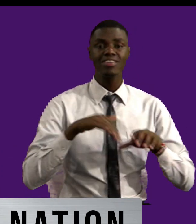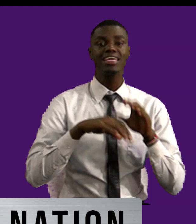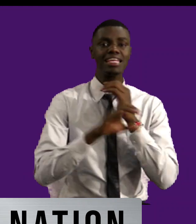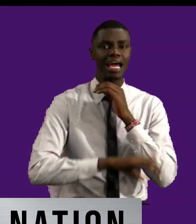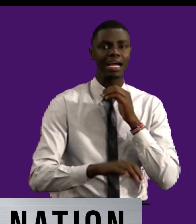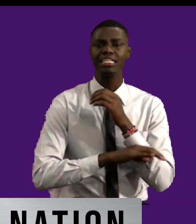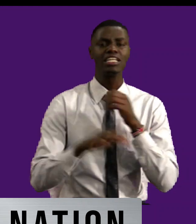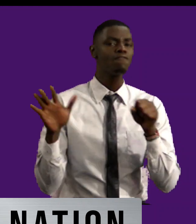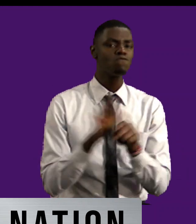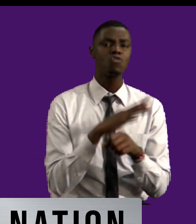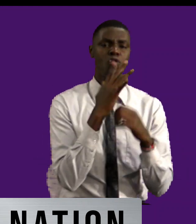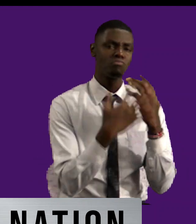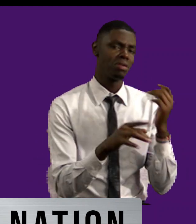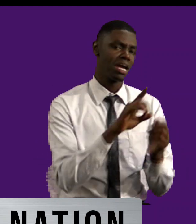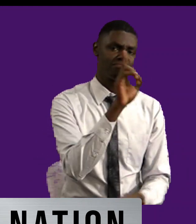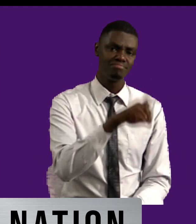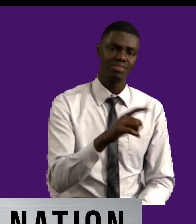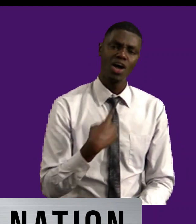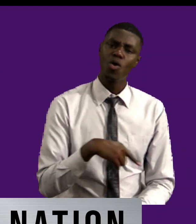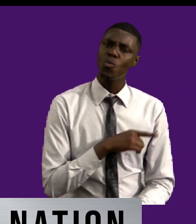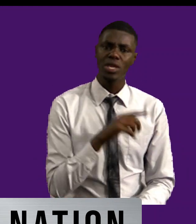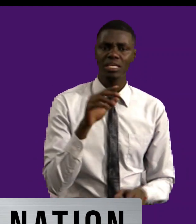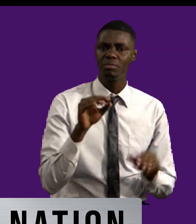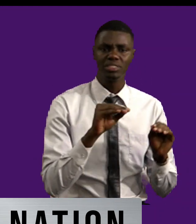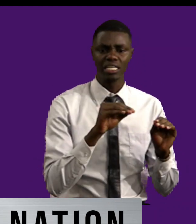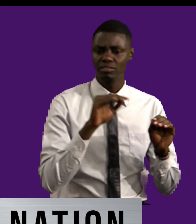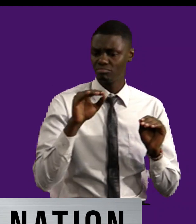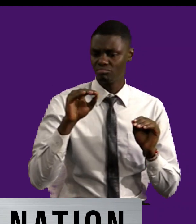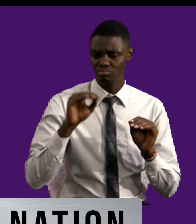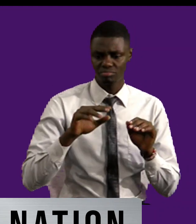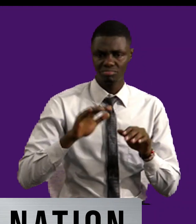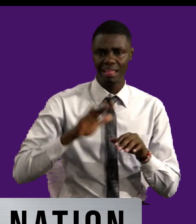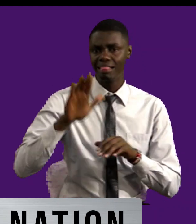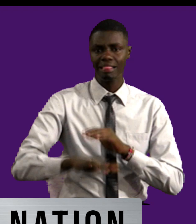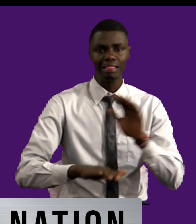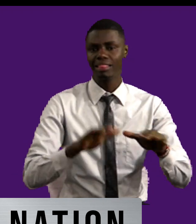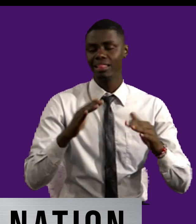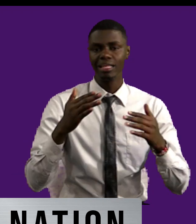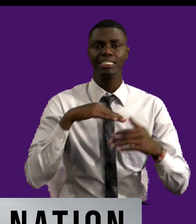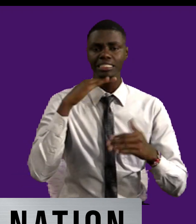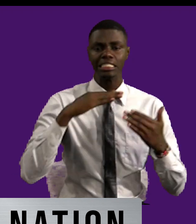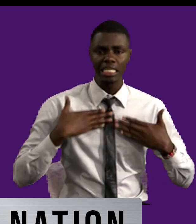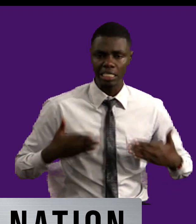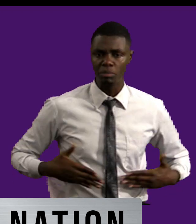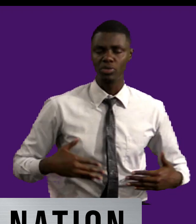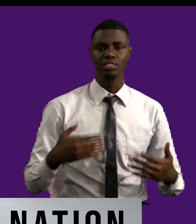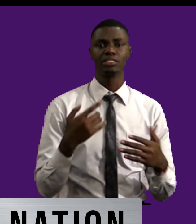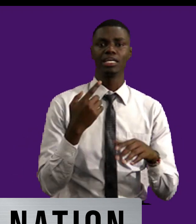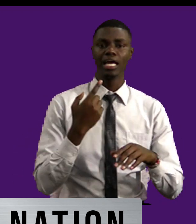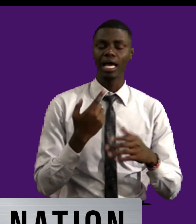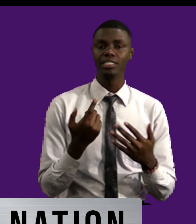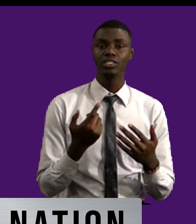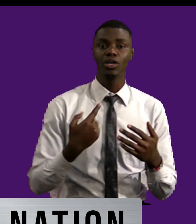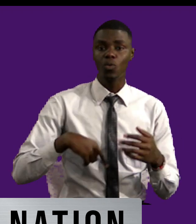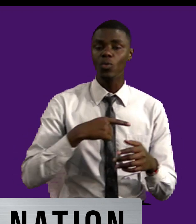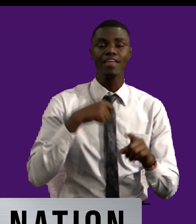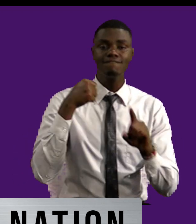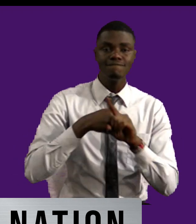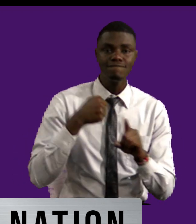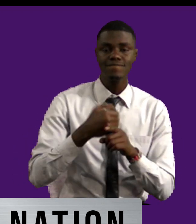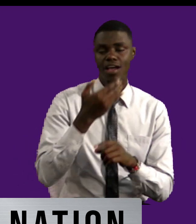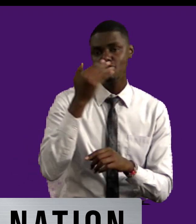full of blood? Are we going to be jumping on dead bodies every now and then as we agitate for a better